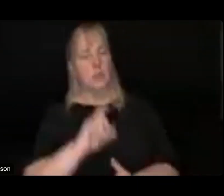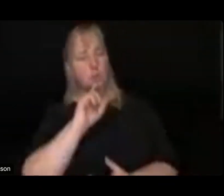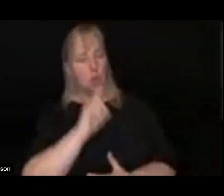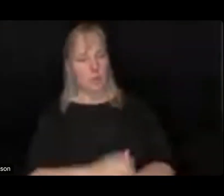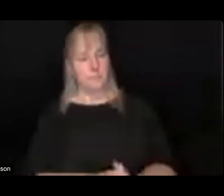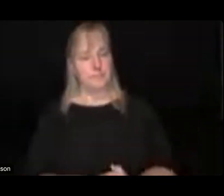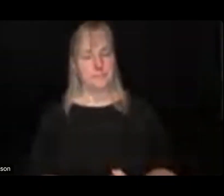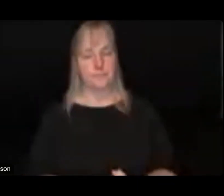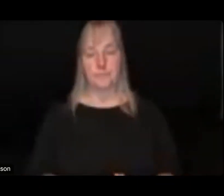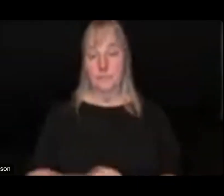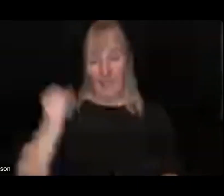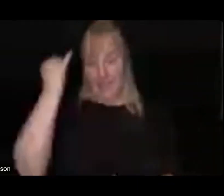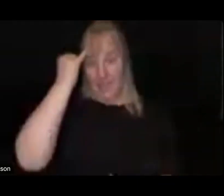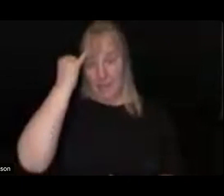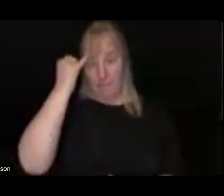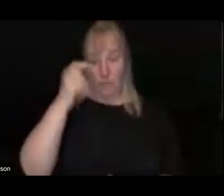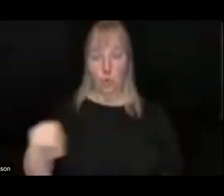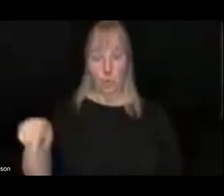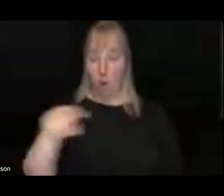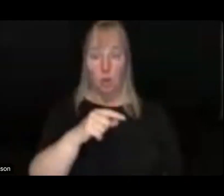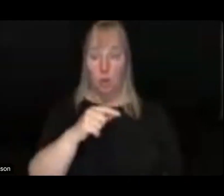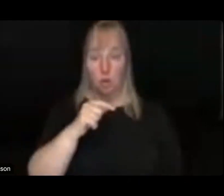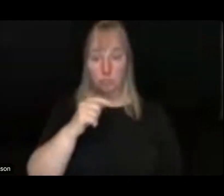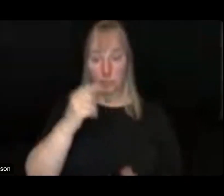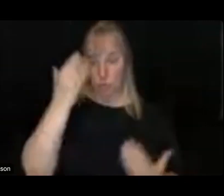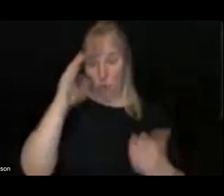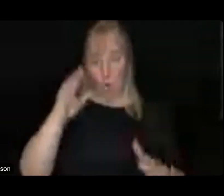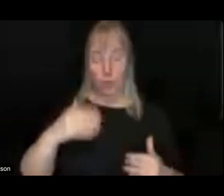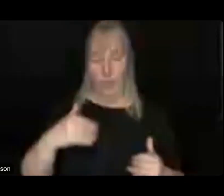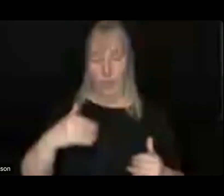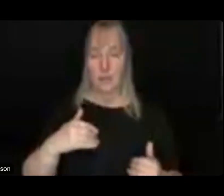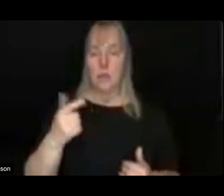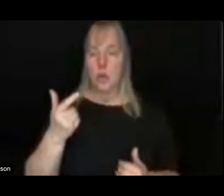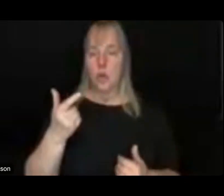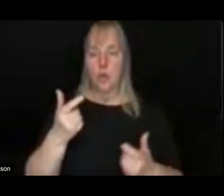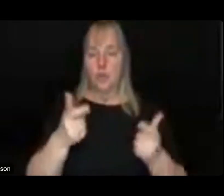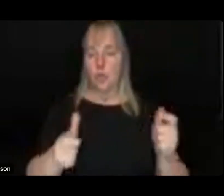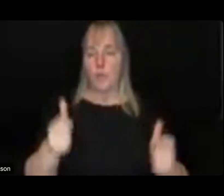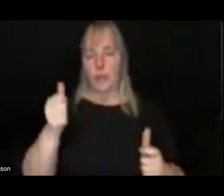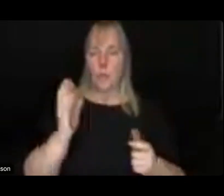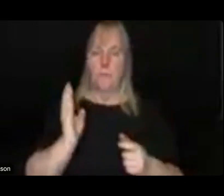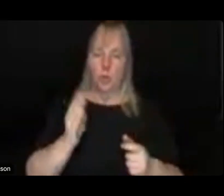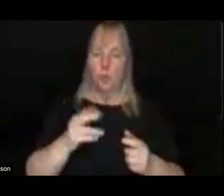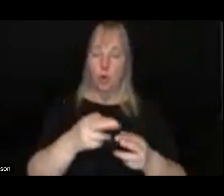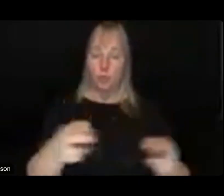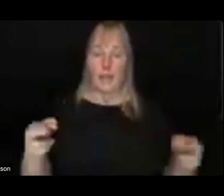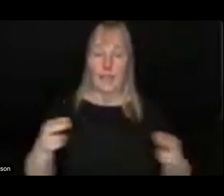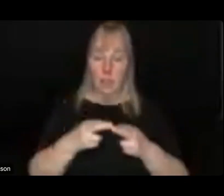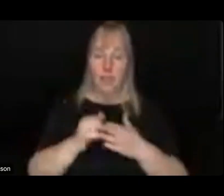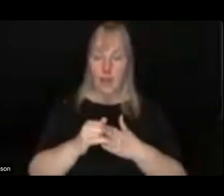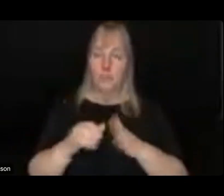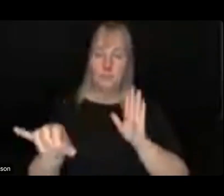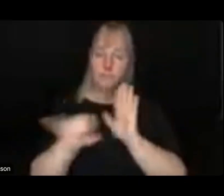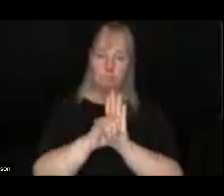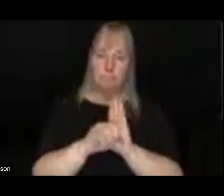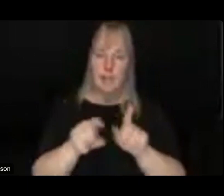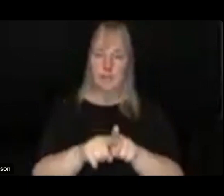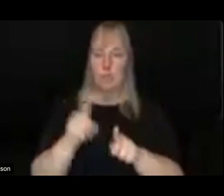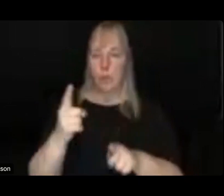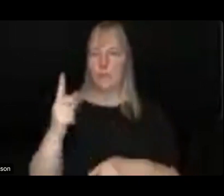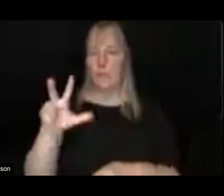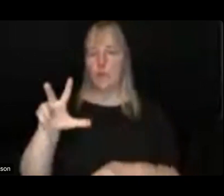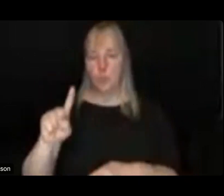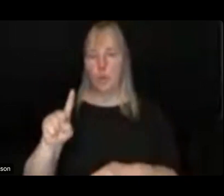guys aren't aware, the Greater Baltimore region was designated one of the 31 federal tech hubs in the nation,